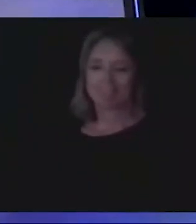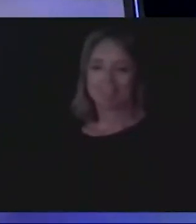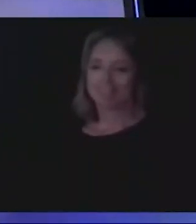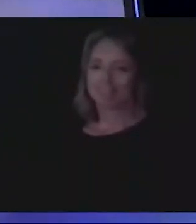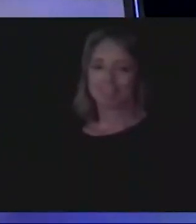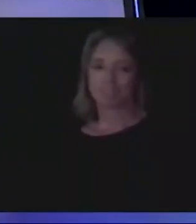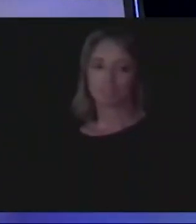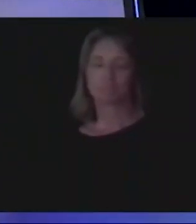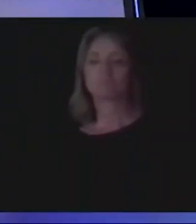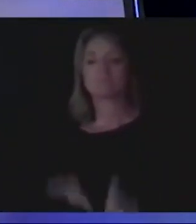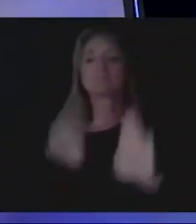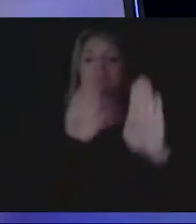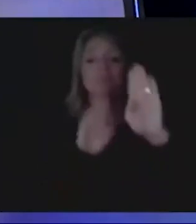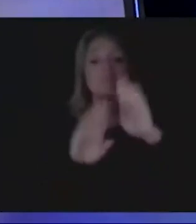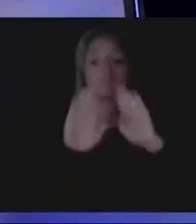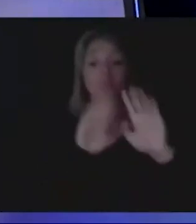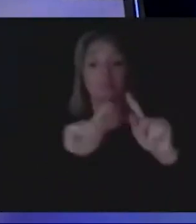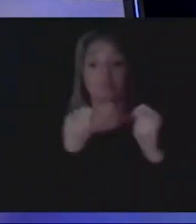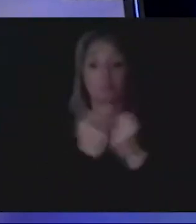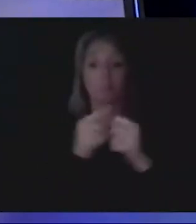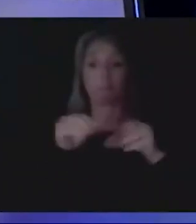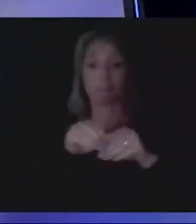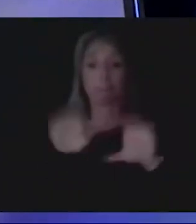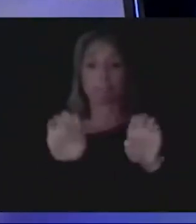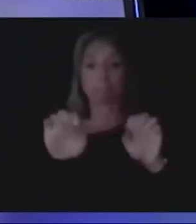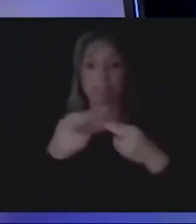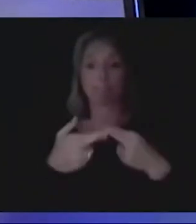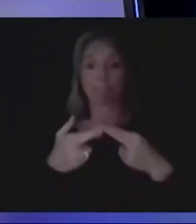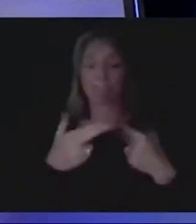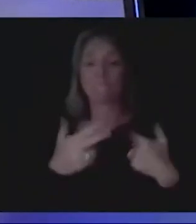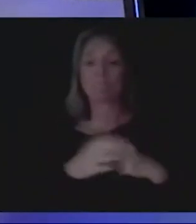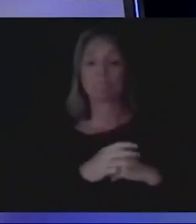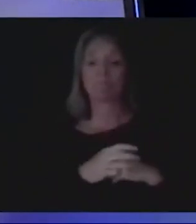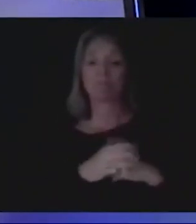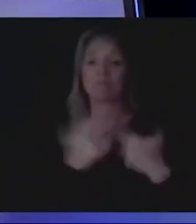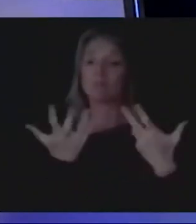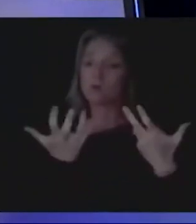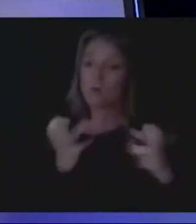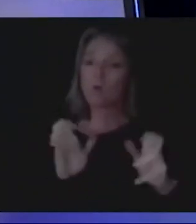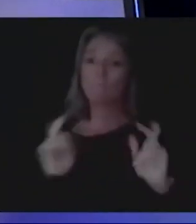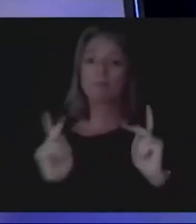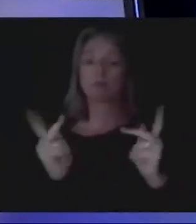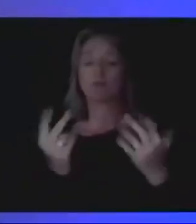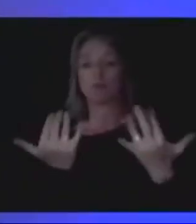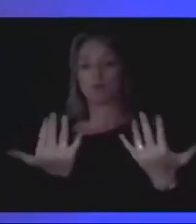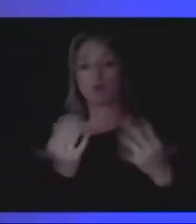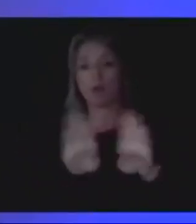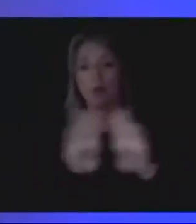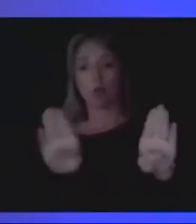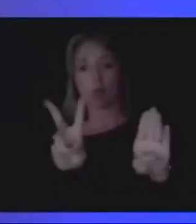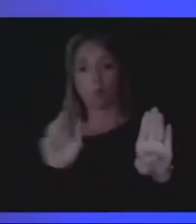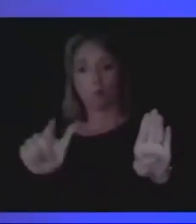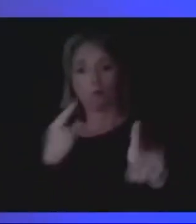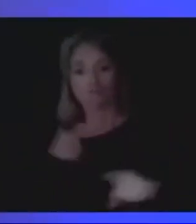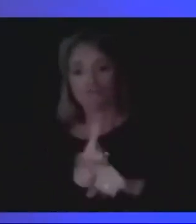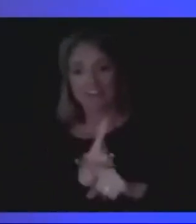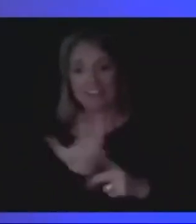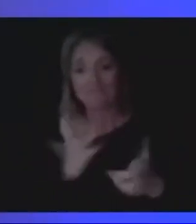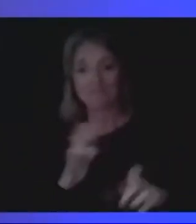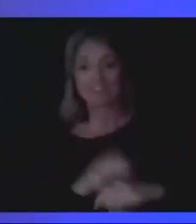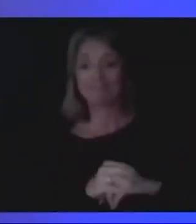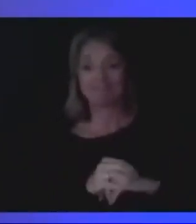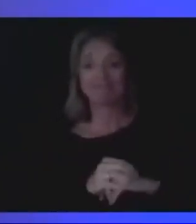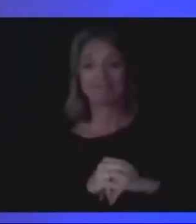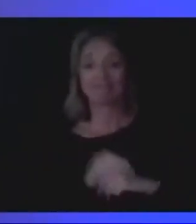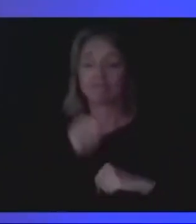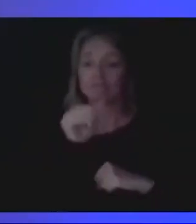the teams down in the emergency room because they don't want to have to make those patients wait on the wall either. That's correct. And we're really not seeing a lot of,